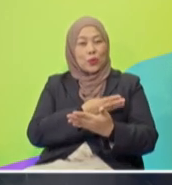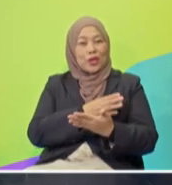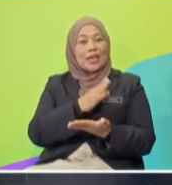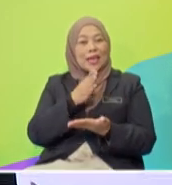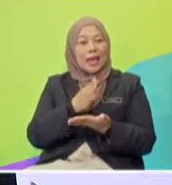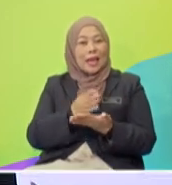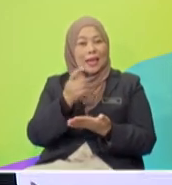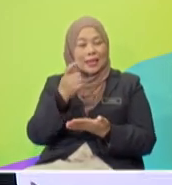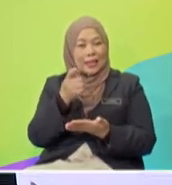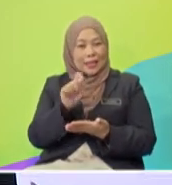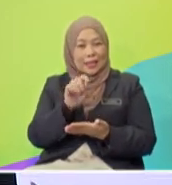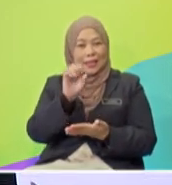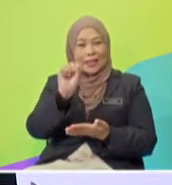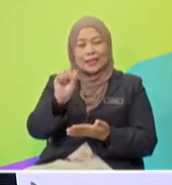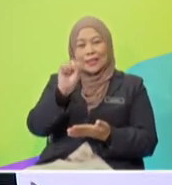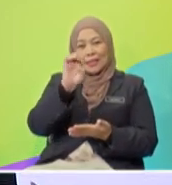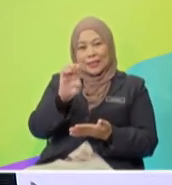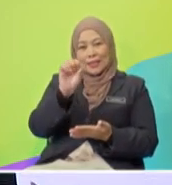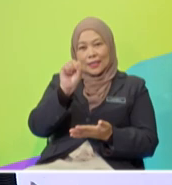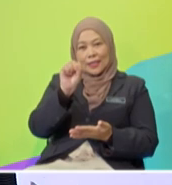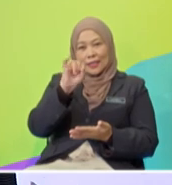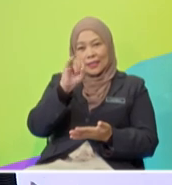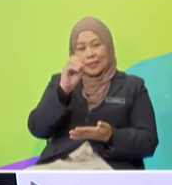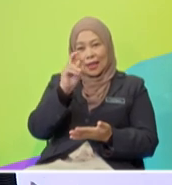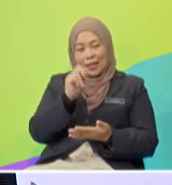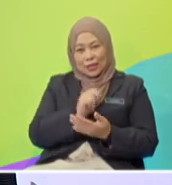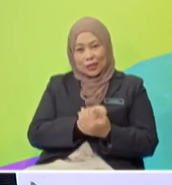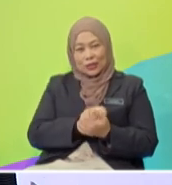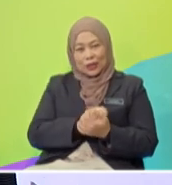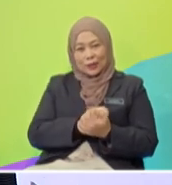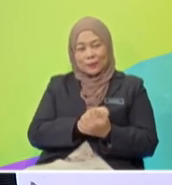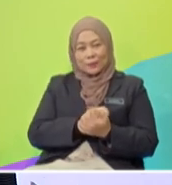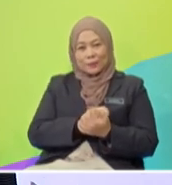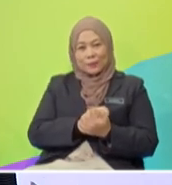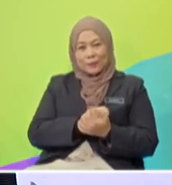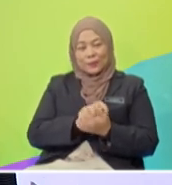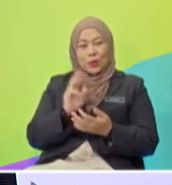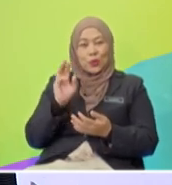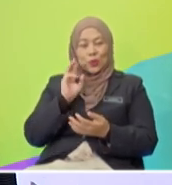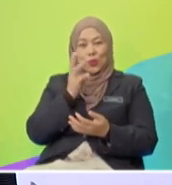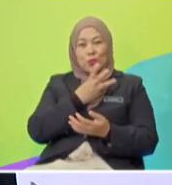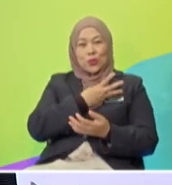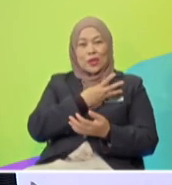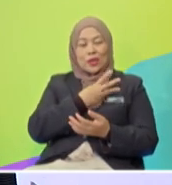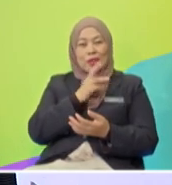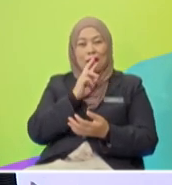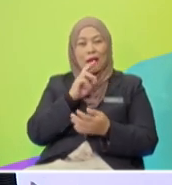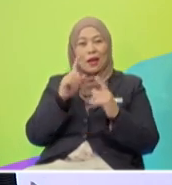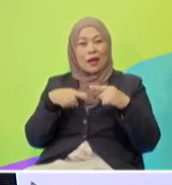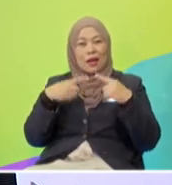to thank my PPM, Puan Siti Nofitria, for helping me preparing